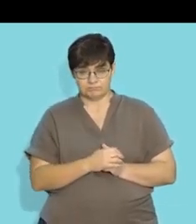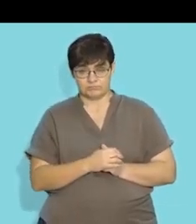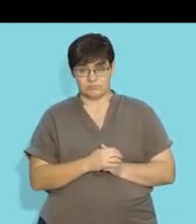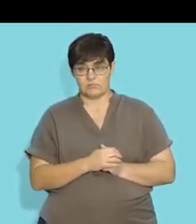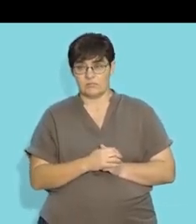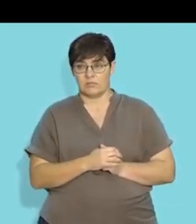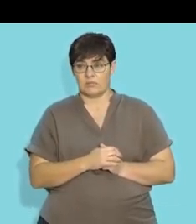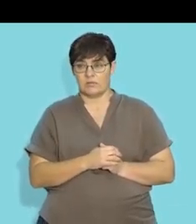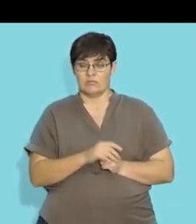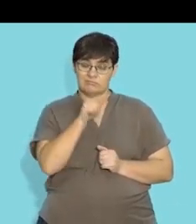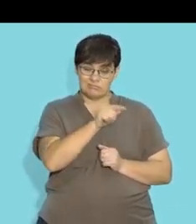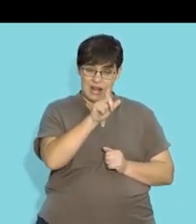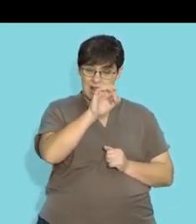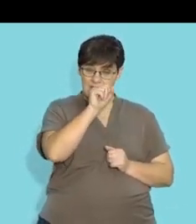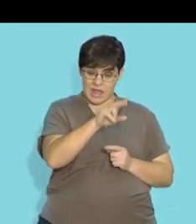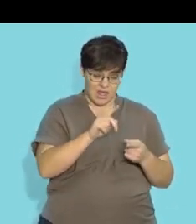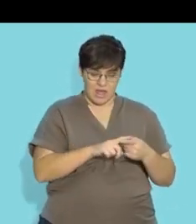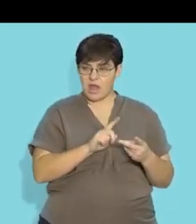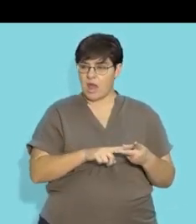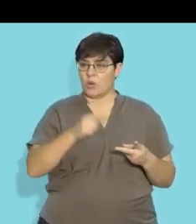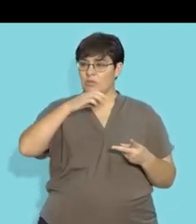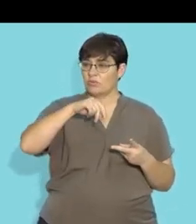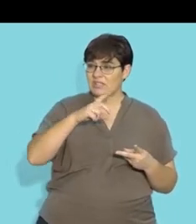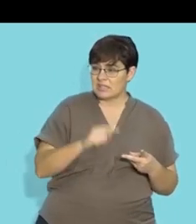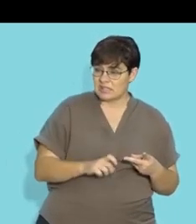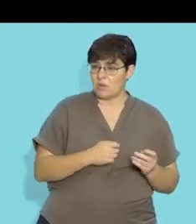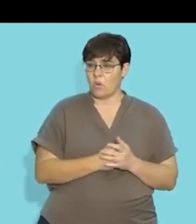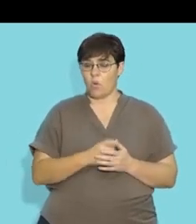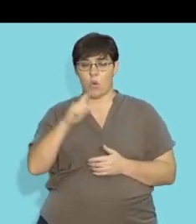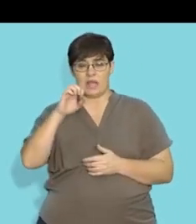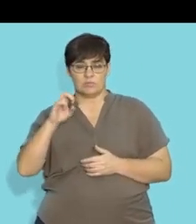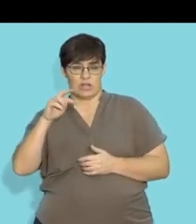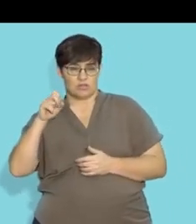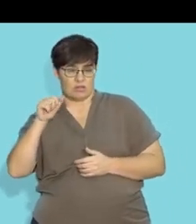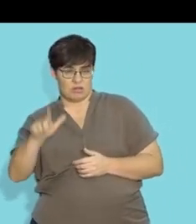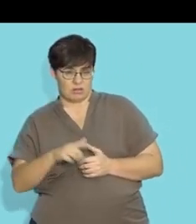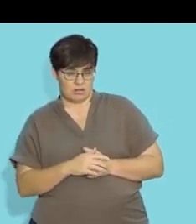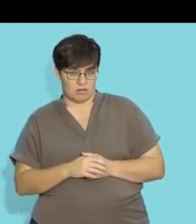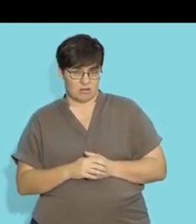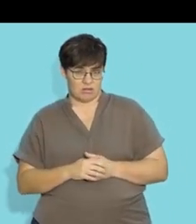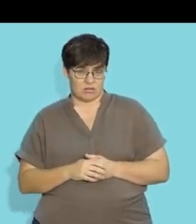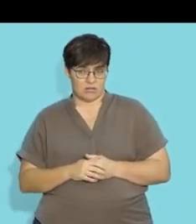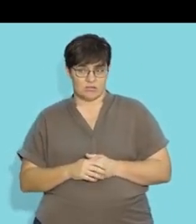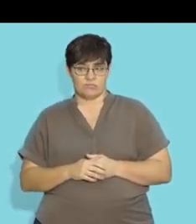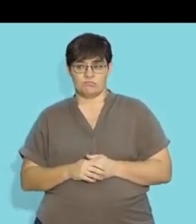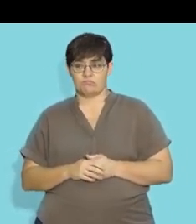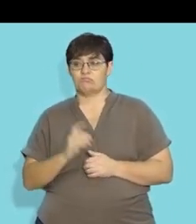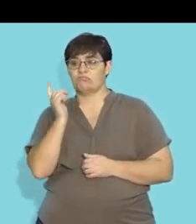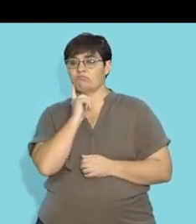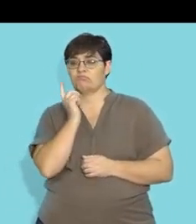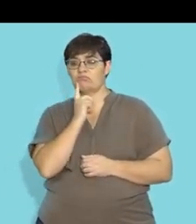this, is this linear, quadratic, or exponential? What will you go with?